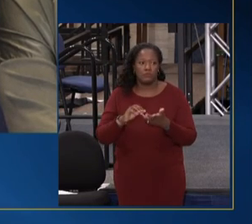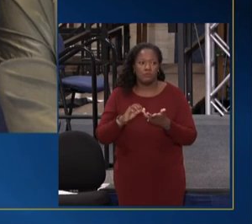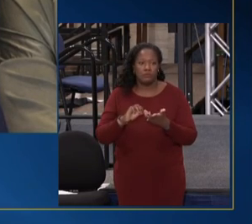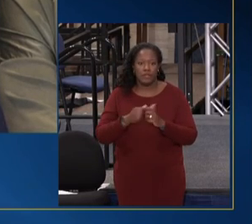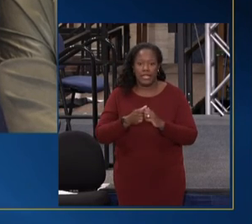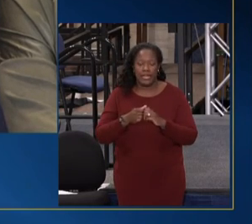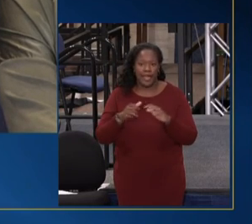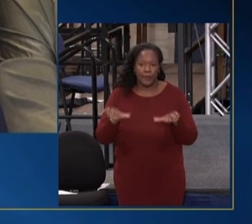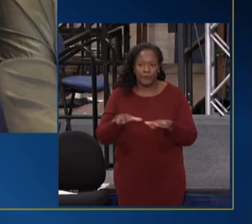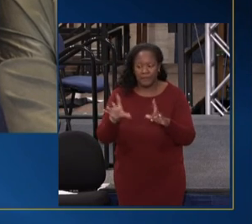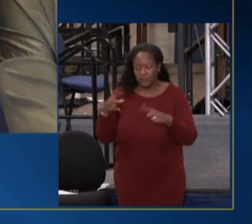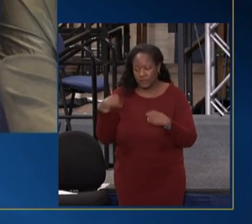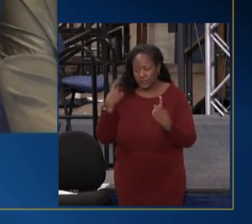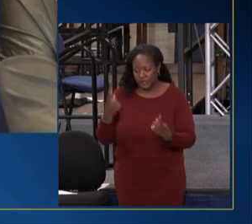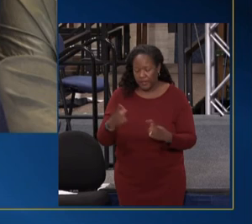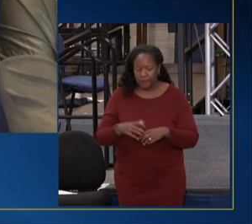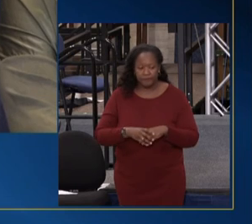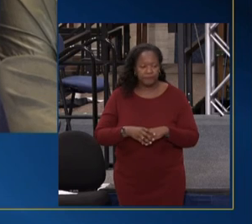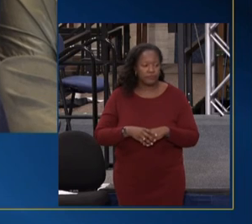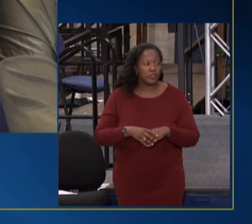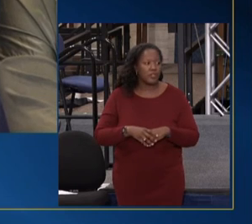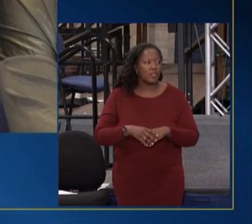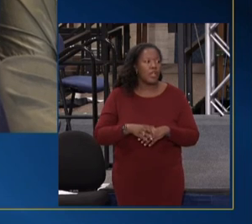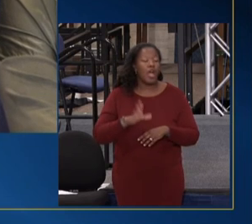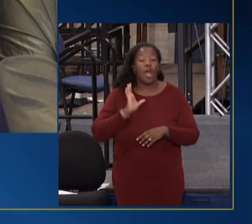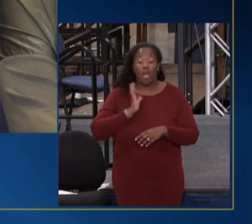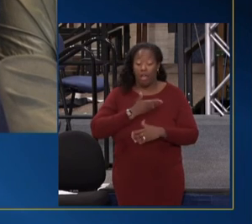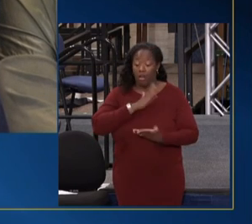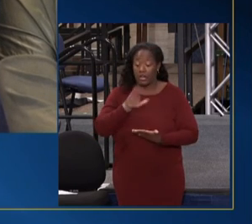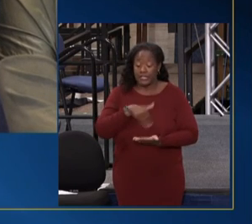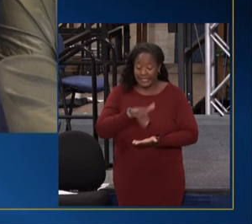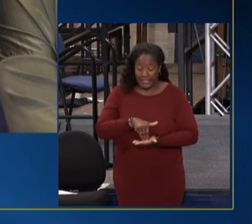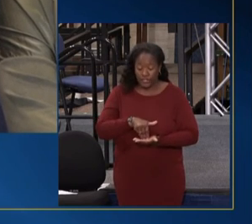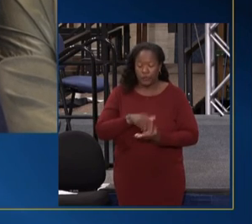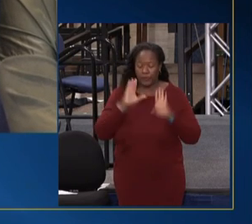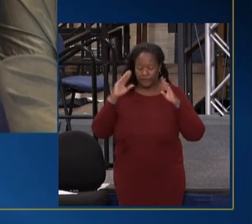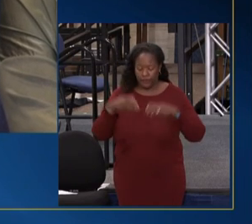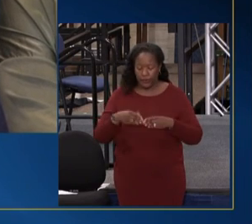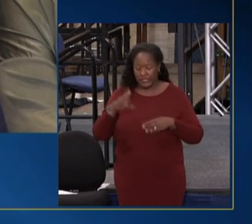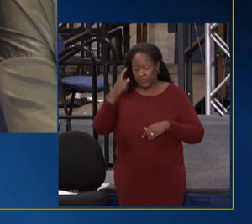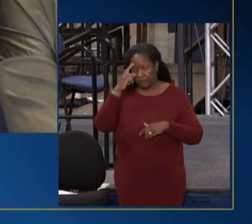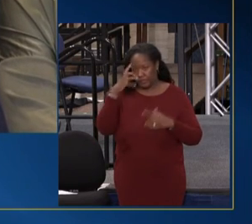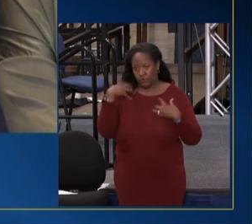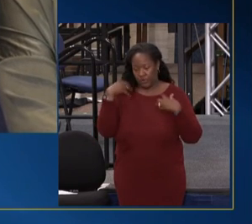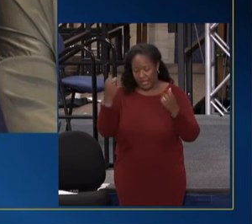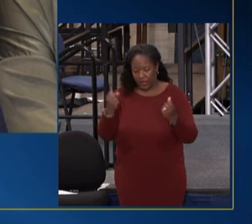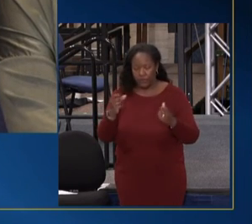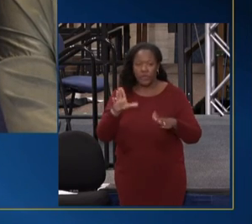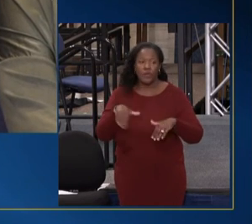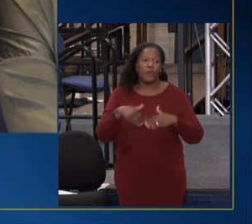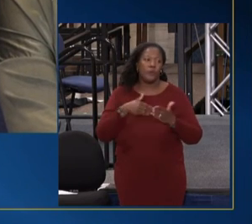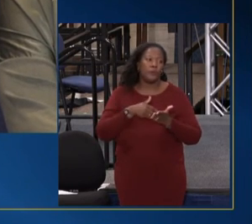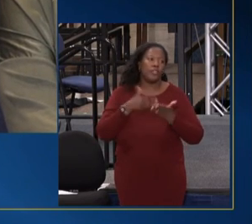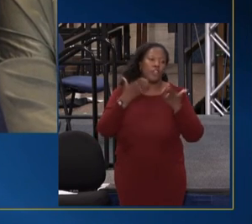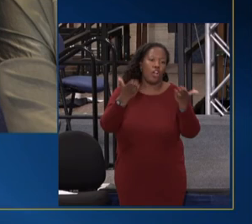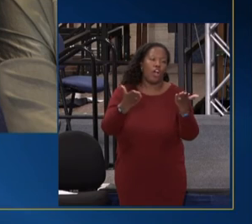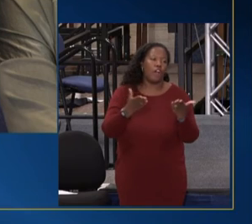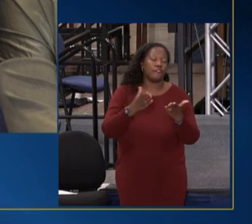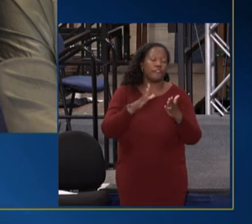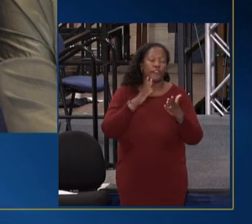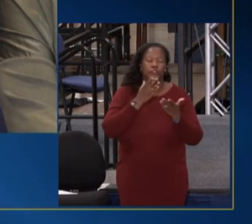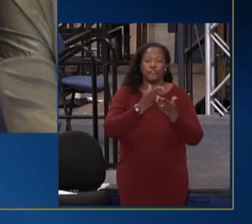this year? With our center, our anchor is primarily mental health. We offer free case management, counseling services, group